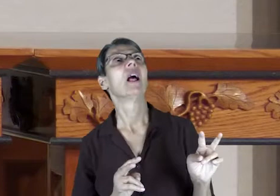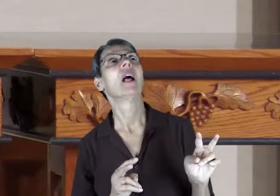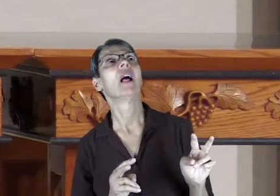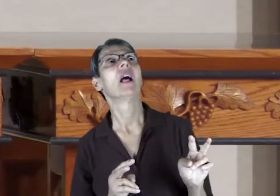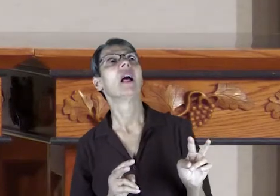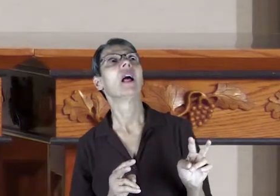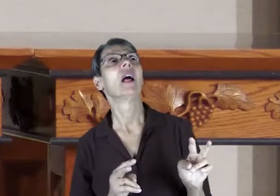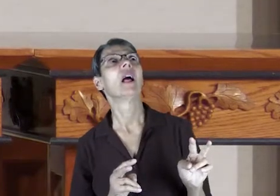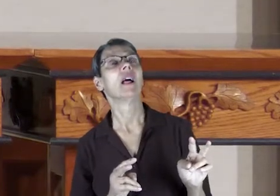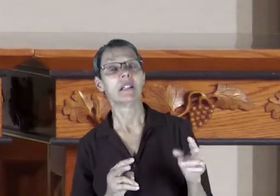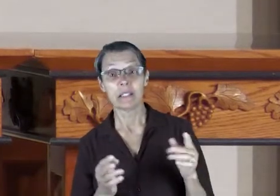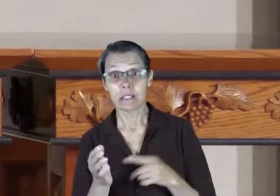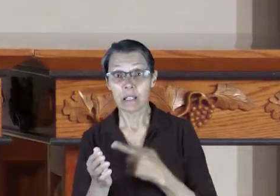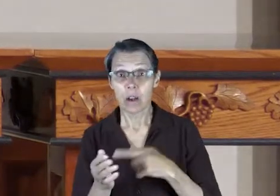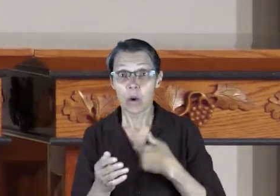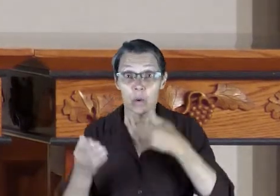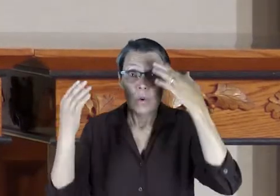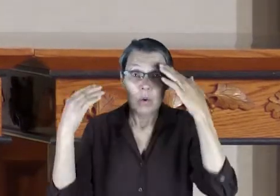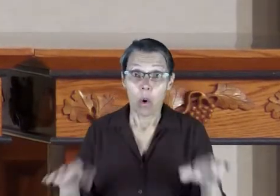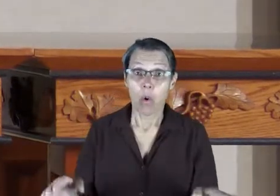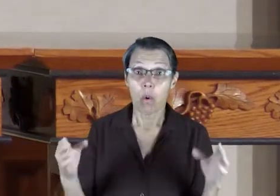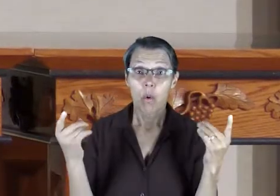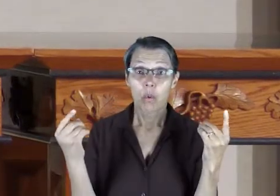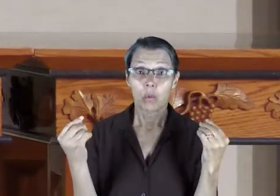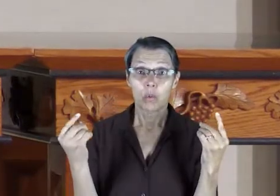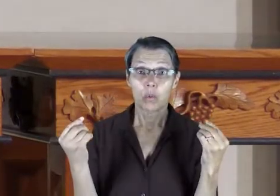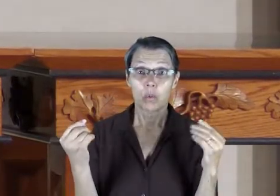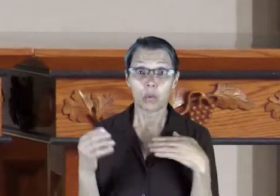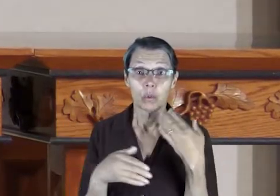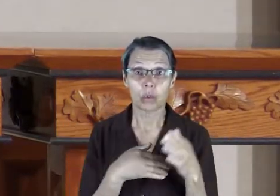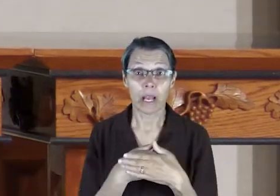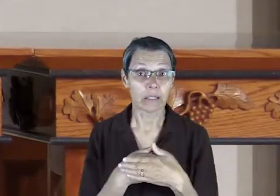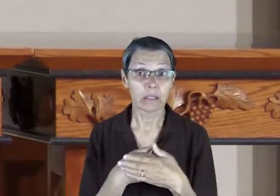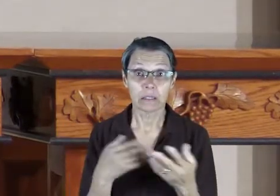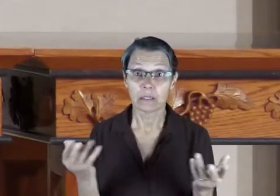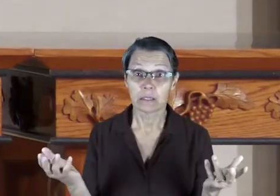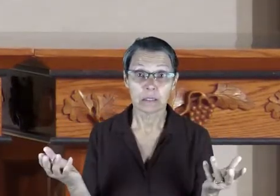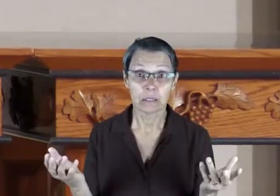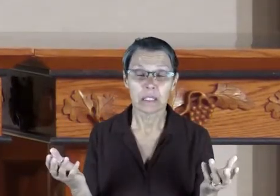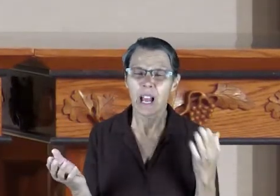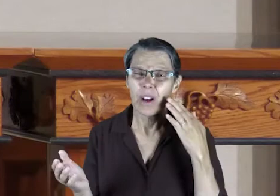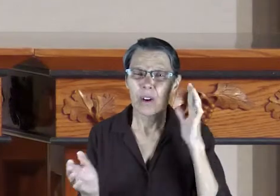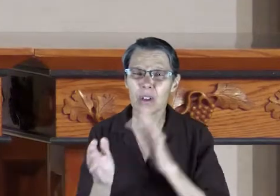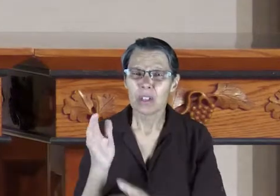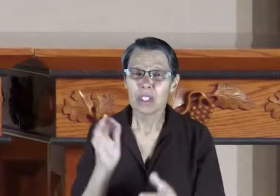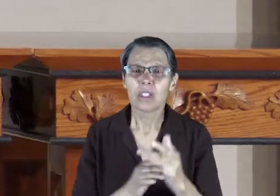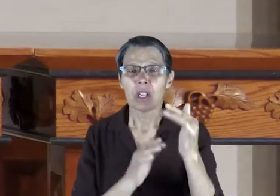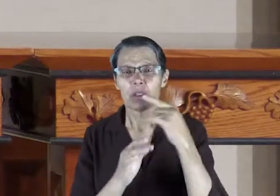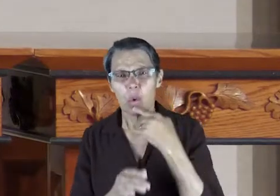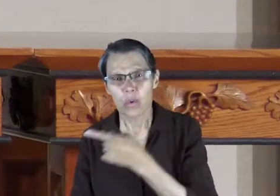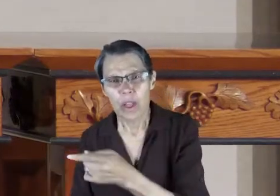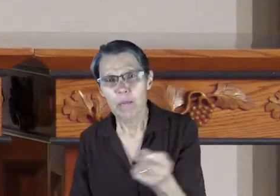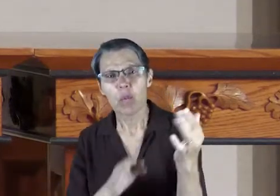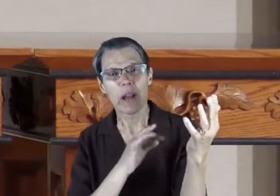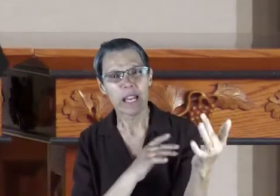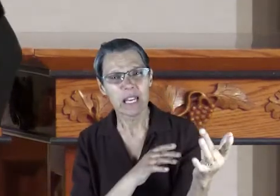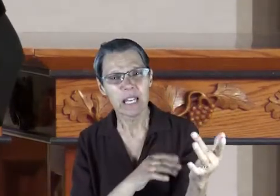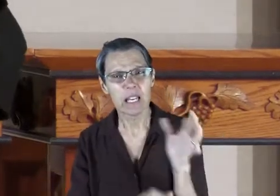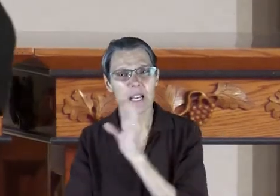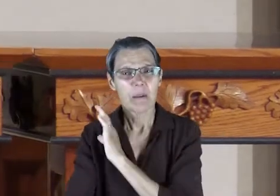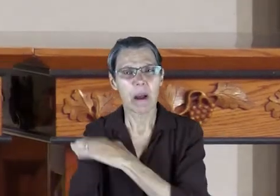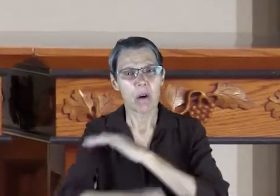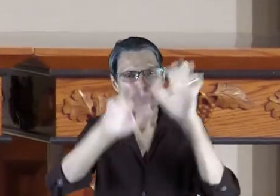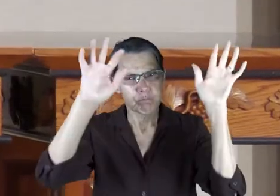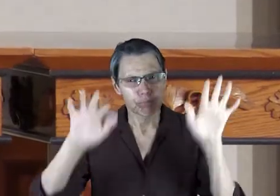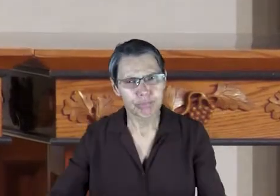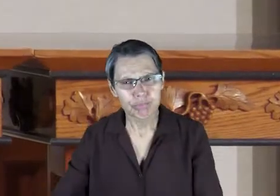into the sky. We get caught because sometimes we don't know what to do next. I know Jesus said for them to wait, that power would come upon them. I